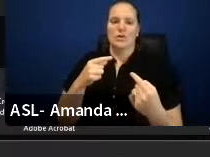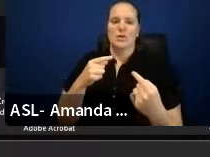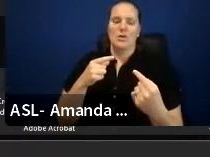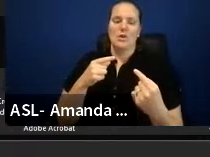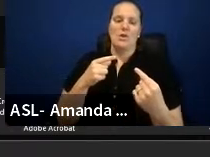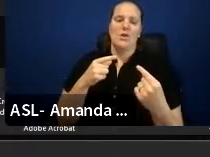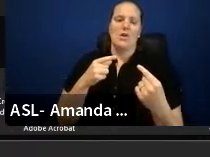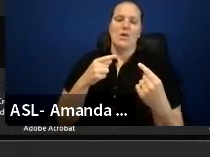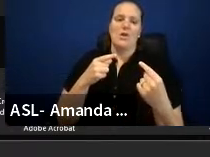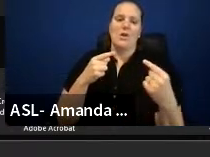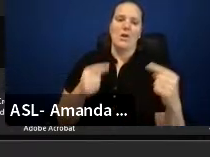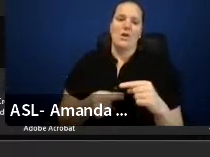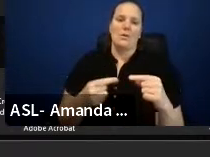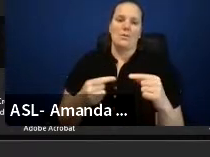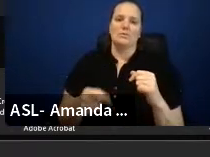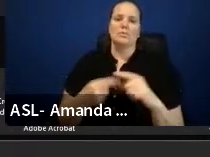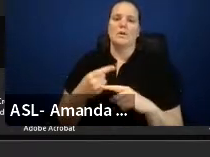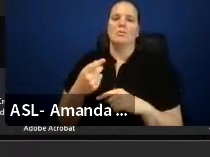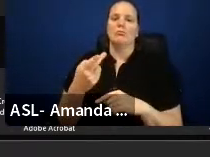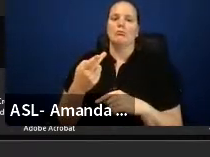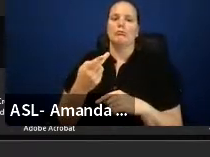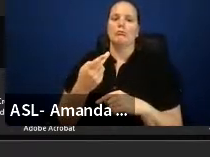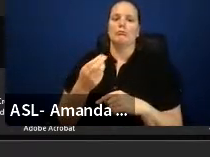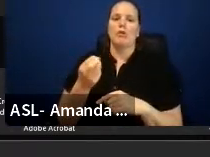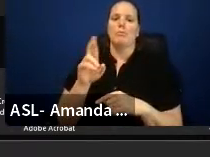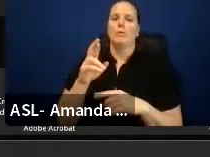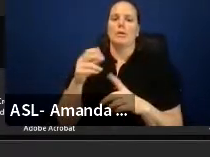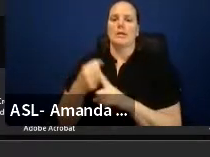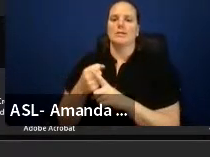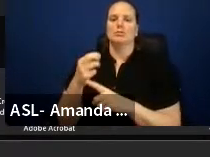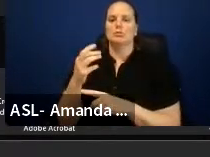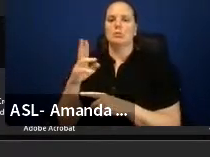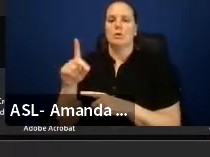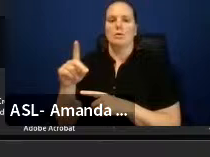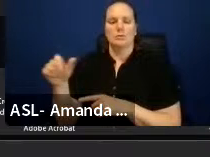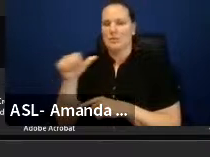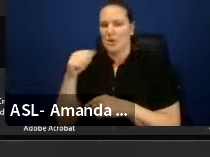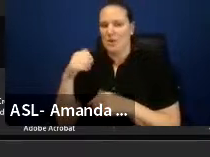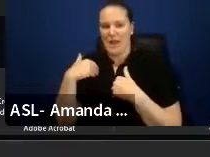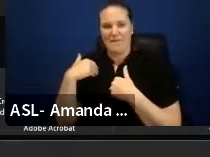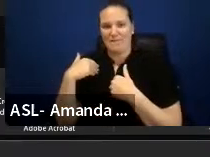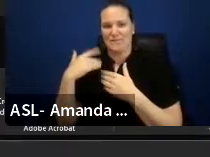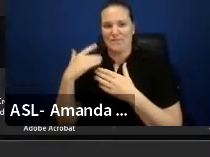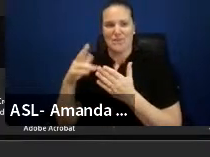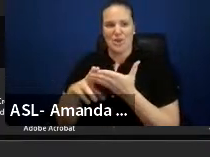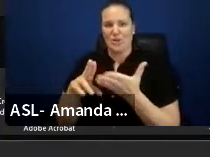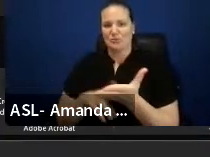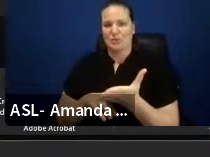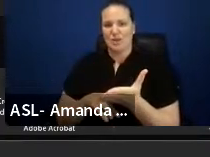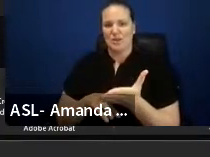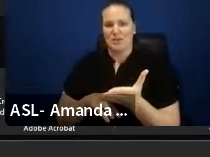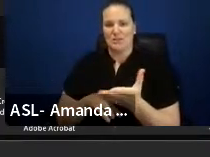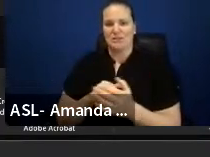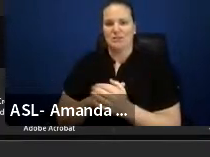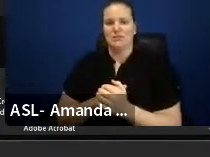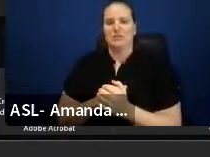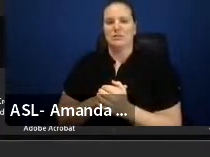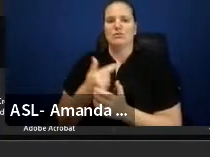the road, right? But we don't have a contract at this point. Now, Okay. if we are